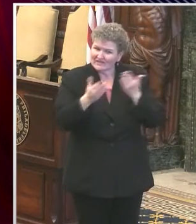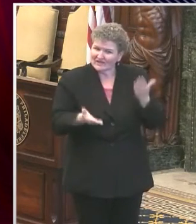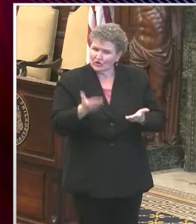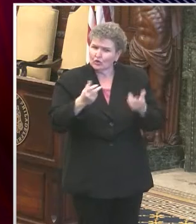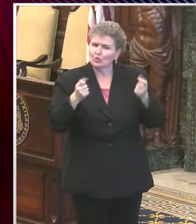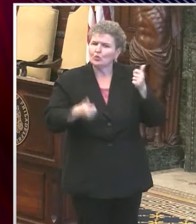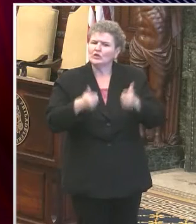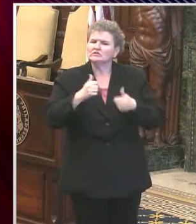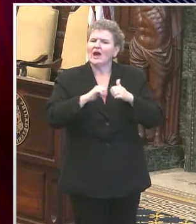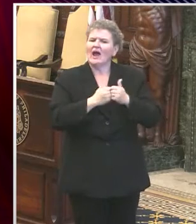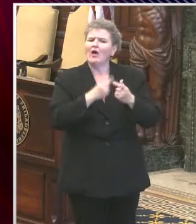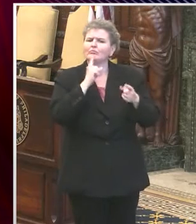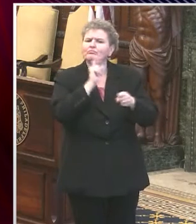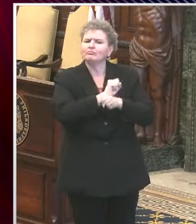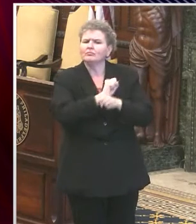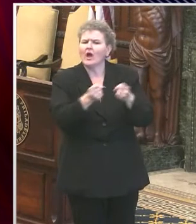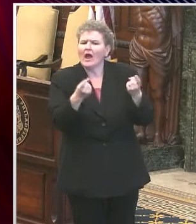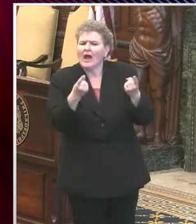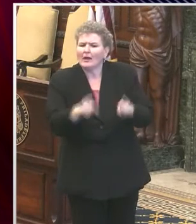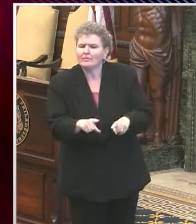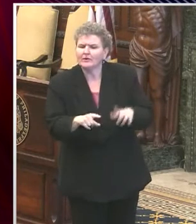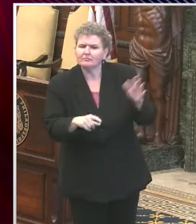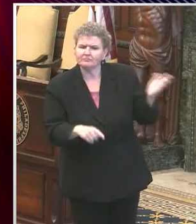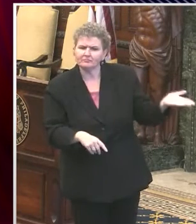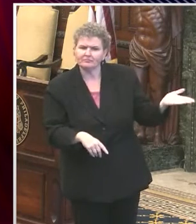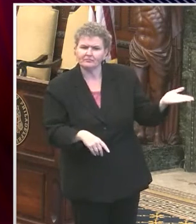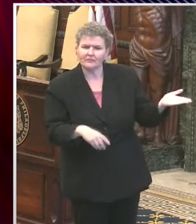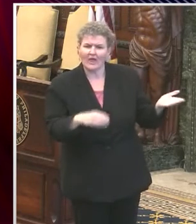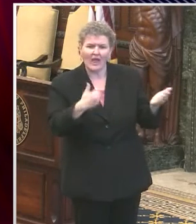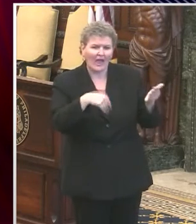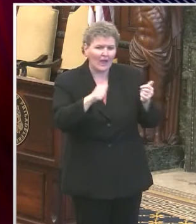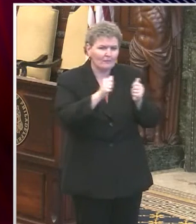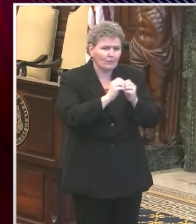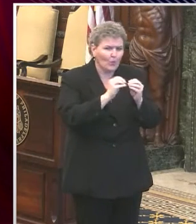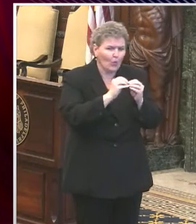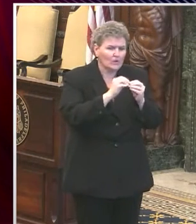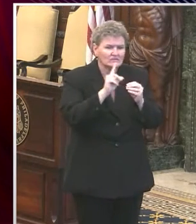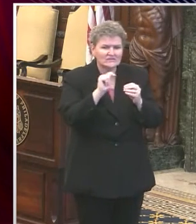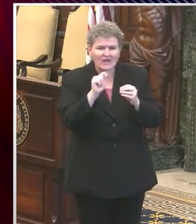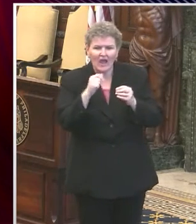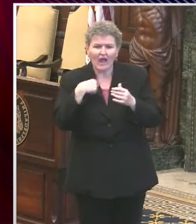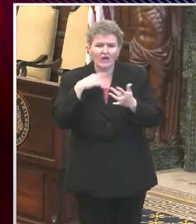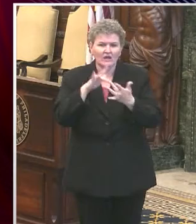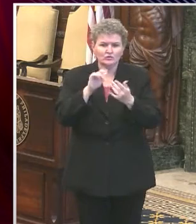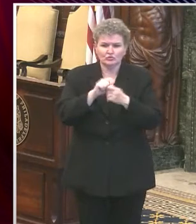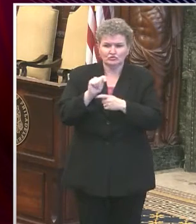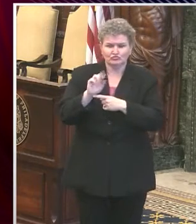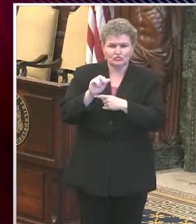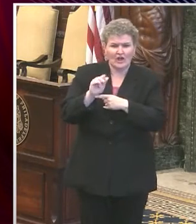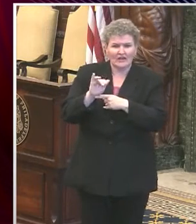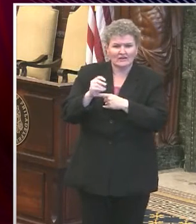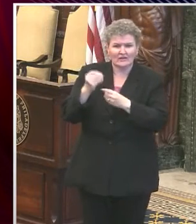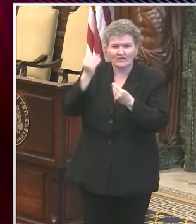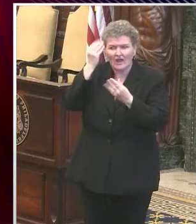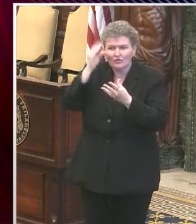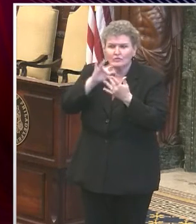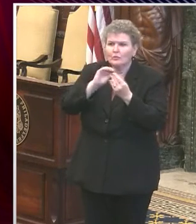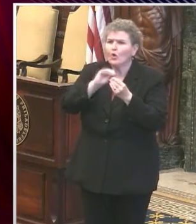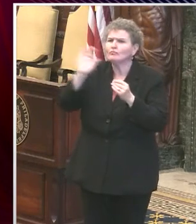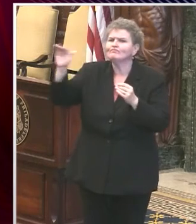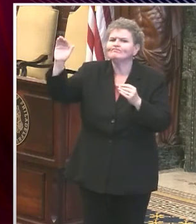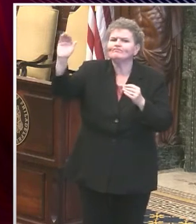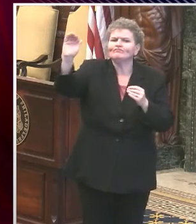that played out, what evidence you have for it? Is there any more, now that the contact tracers have been going for a while, is there any more evidence to